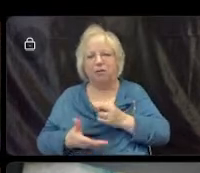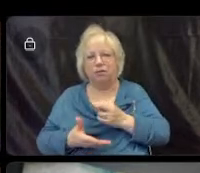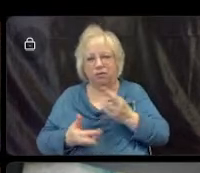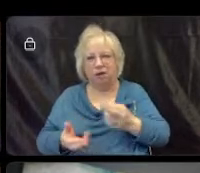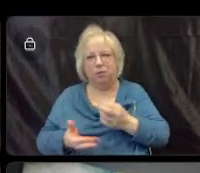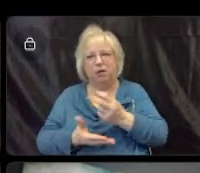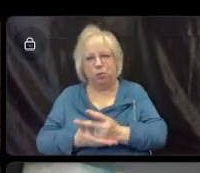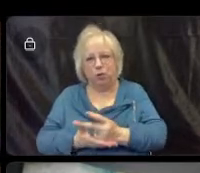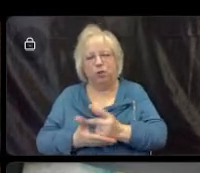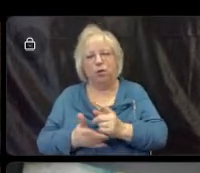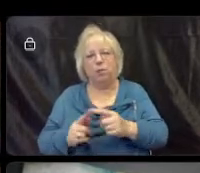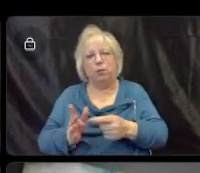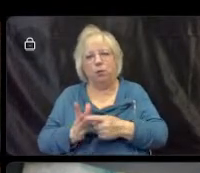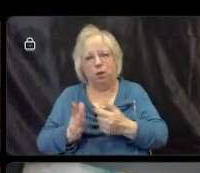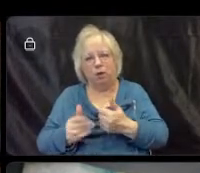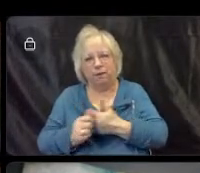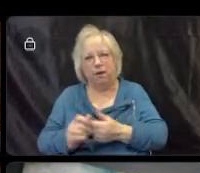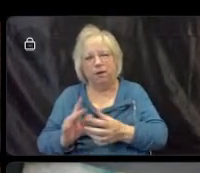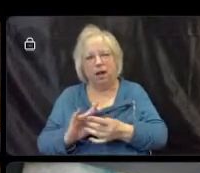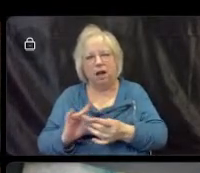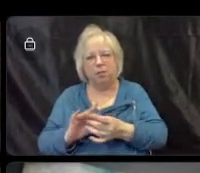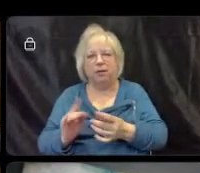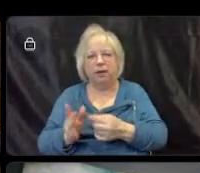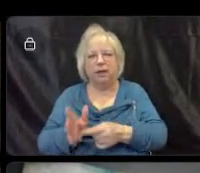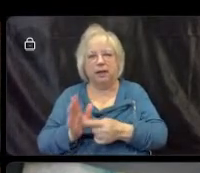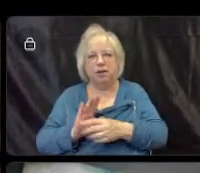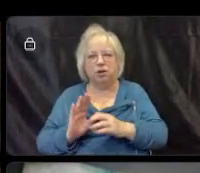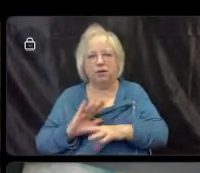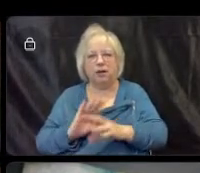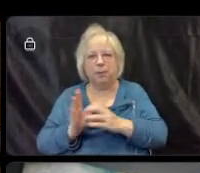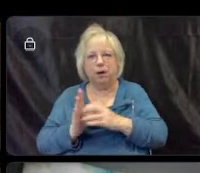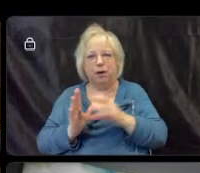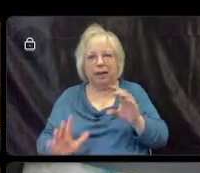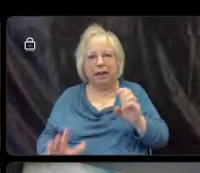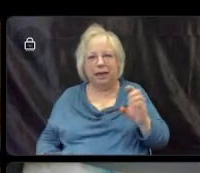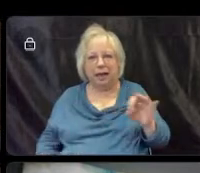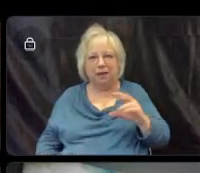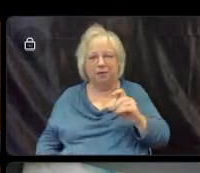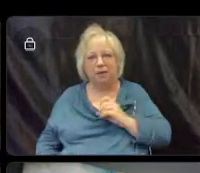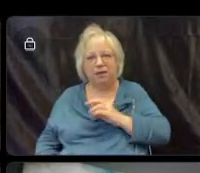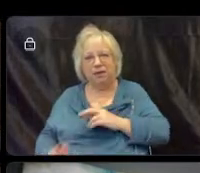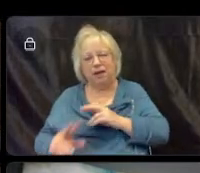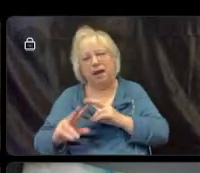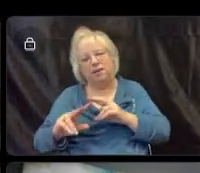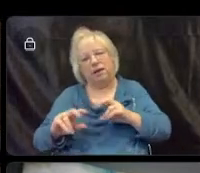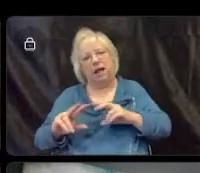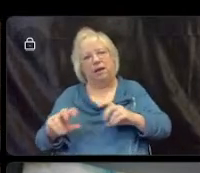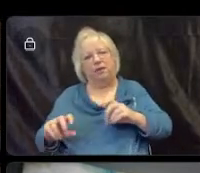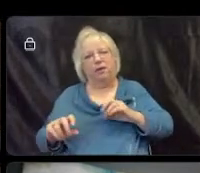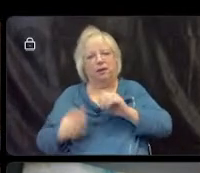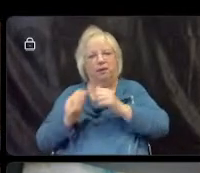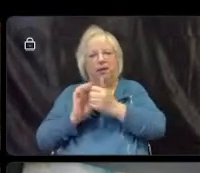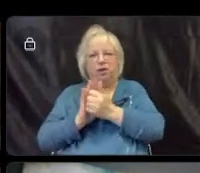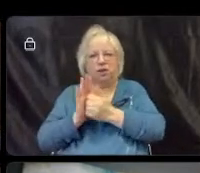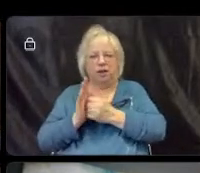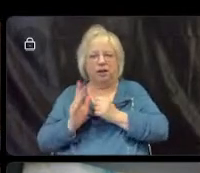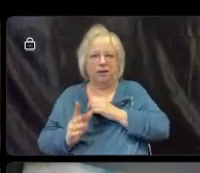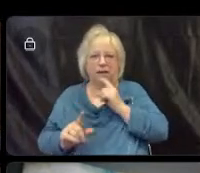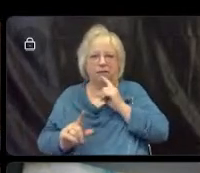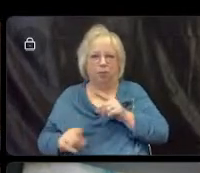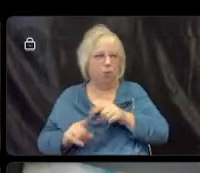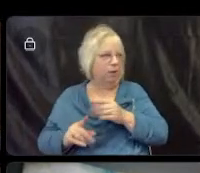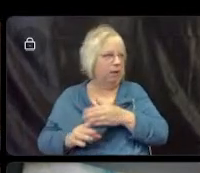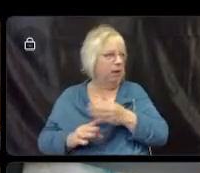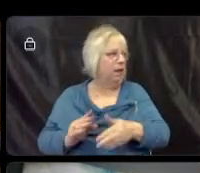to compliance with the comments and conditions outlined in paragraphs D, E, and F and the staff analysis of the agenda staff report. That concludes the consent